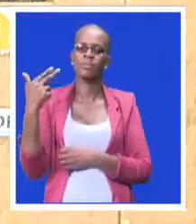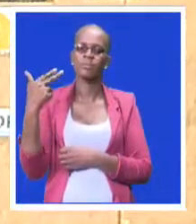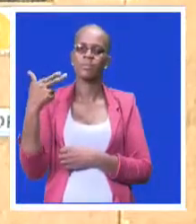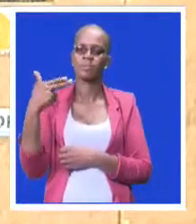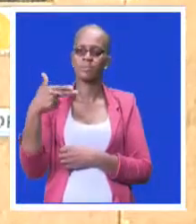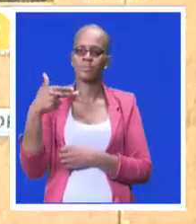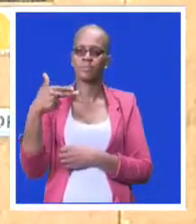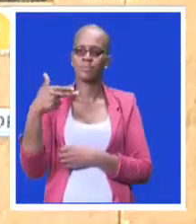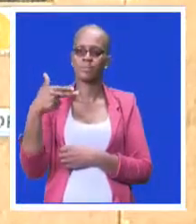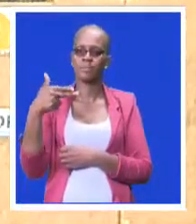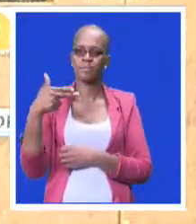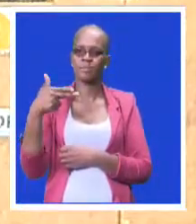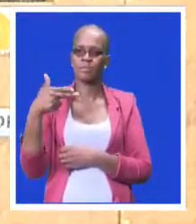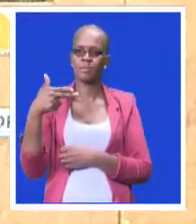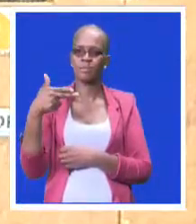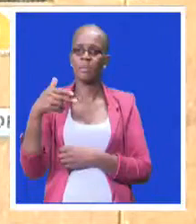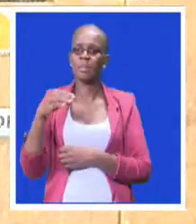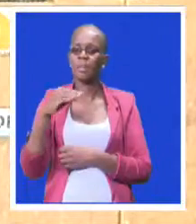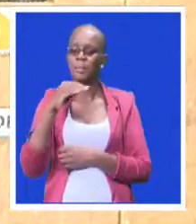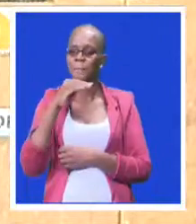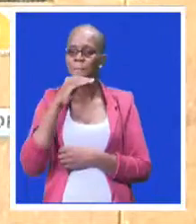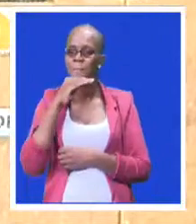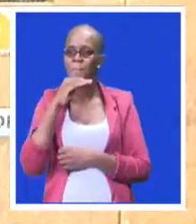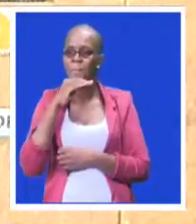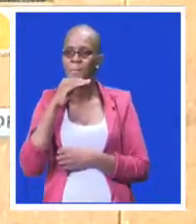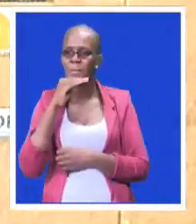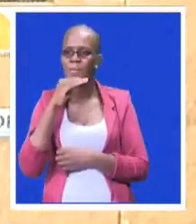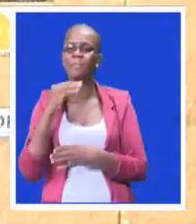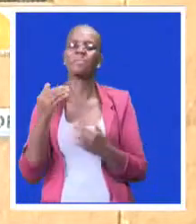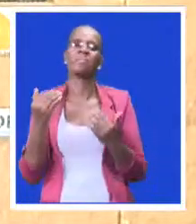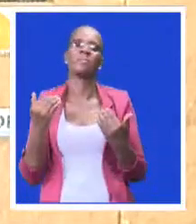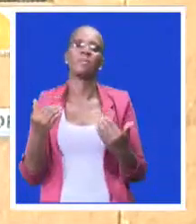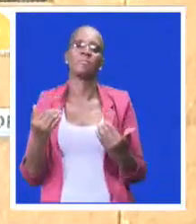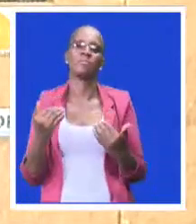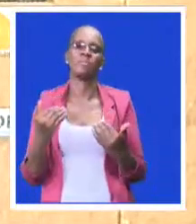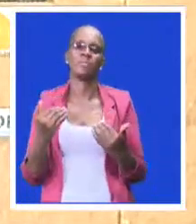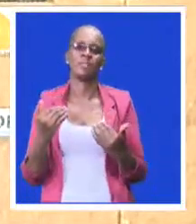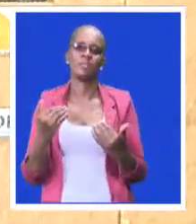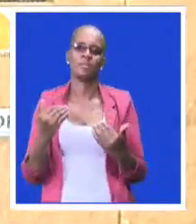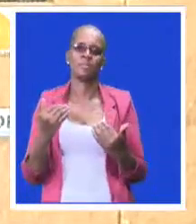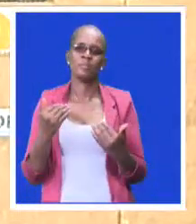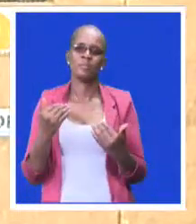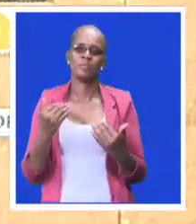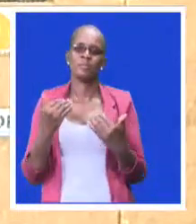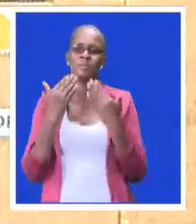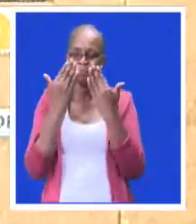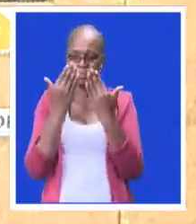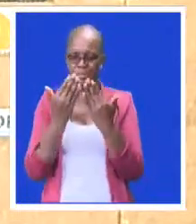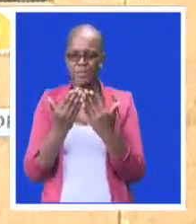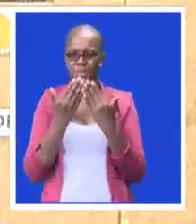So this is the letter H, and it makes the sound